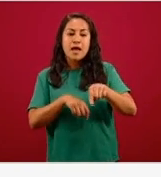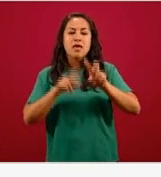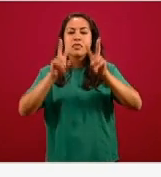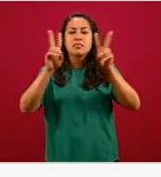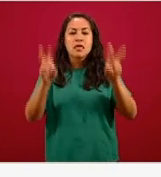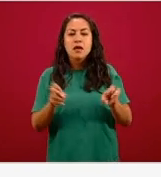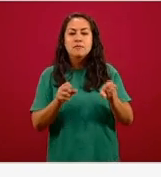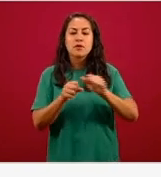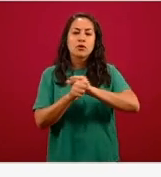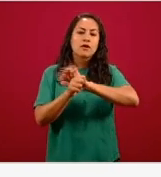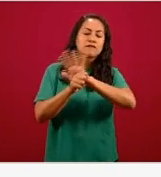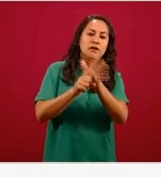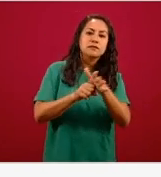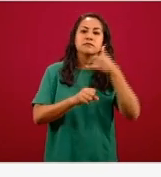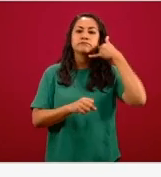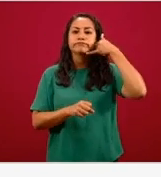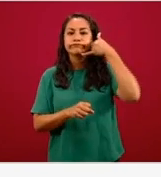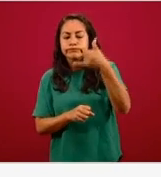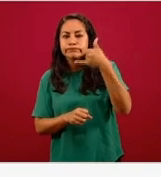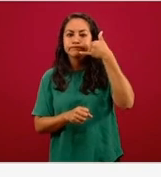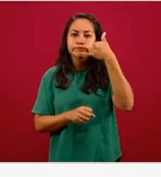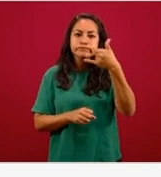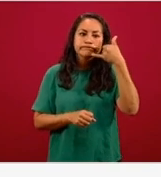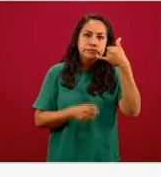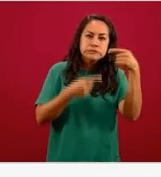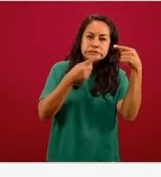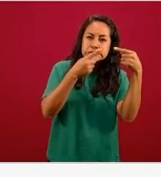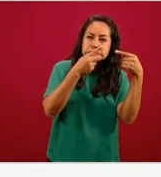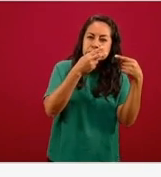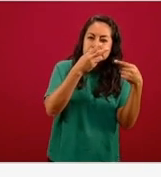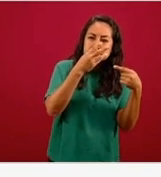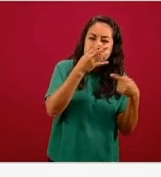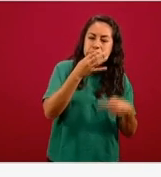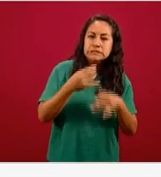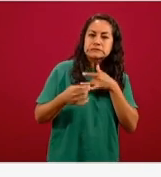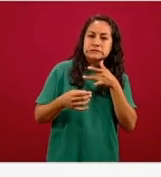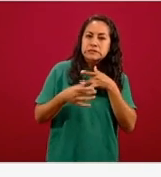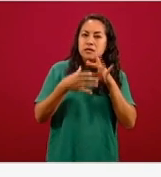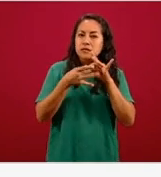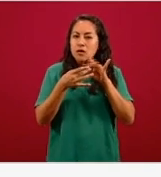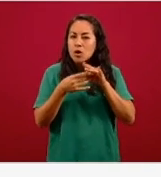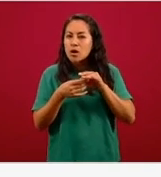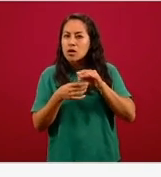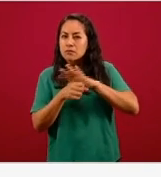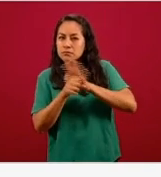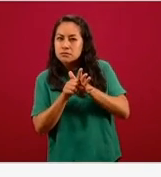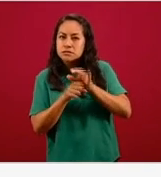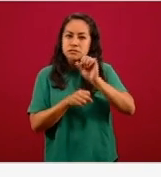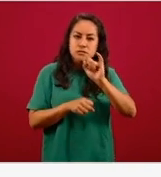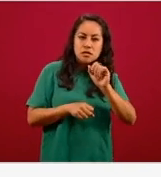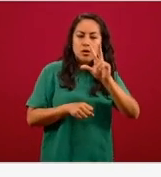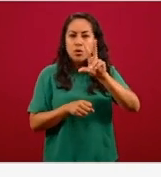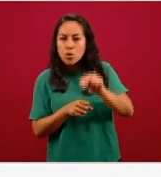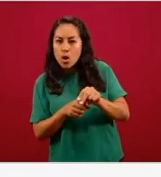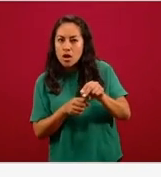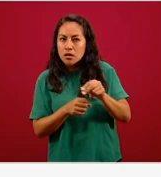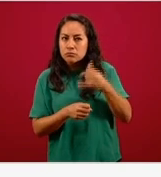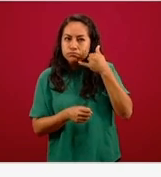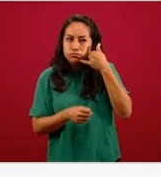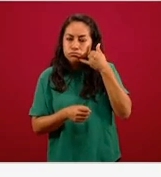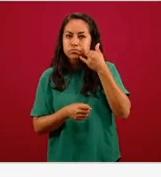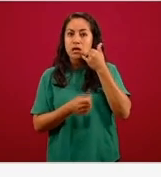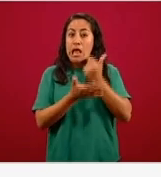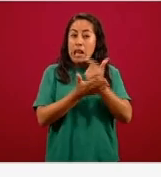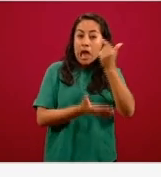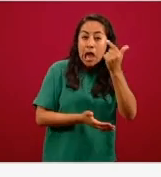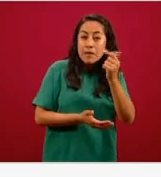30,149 calls notifying of people who started exhibiting